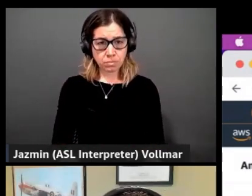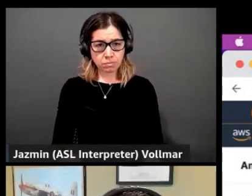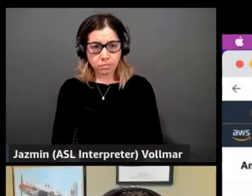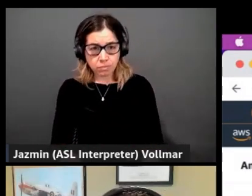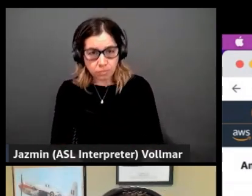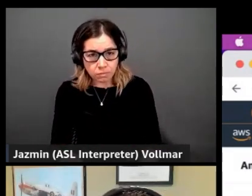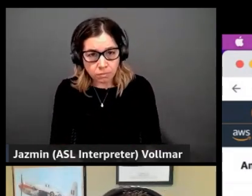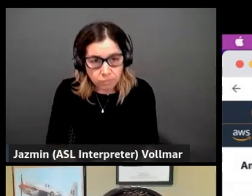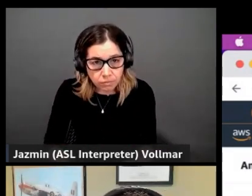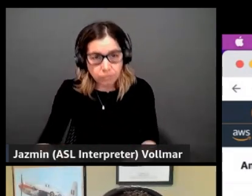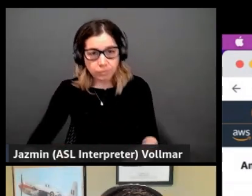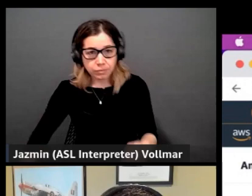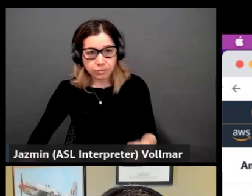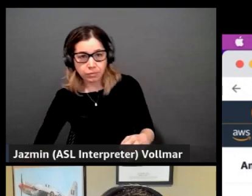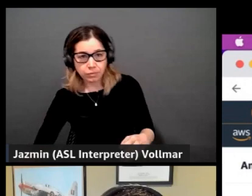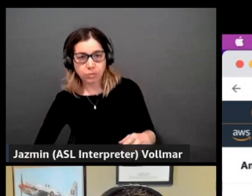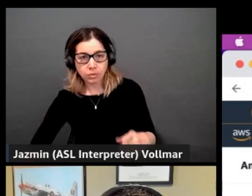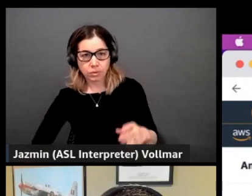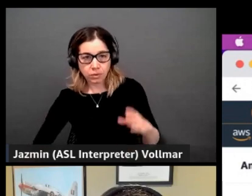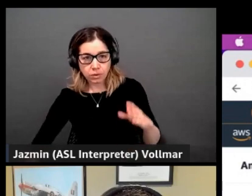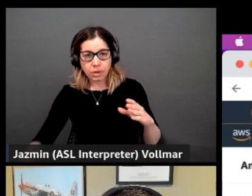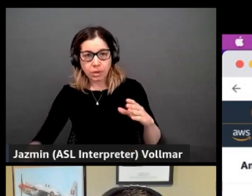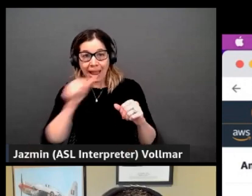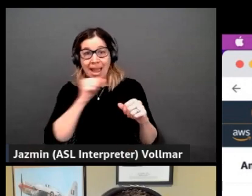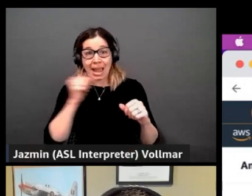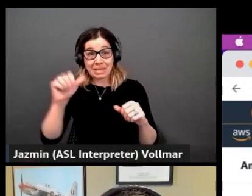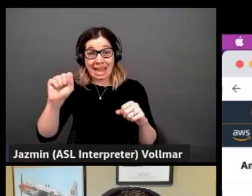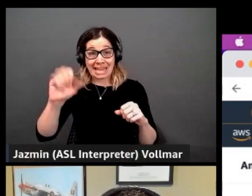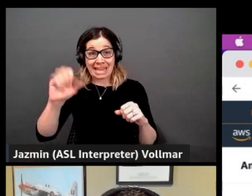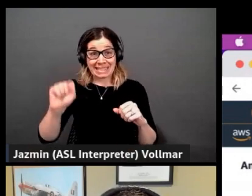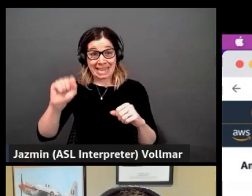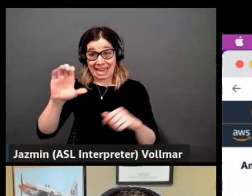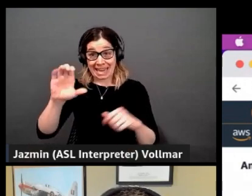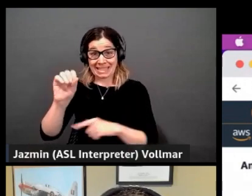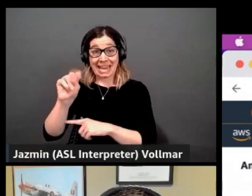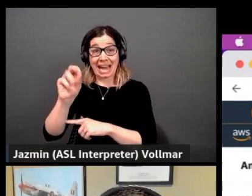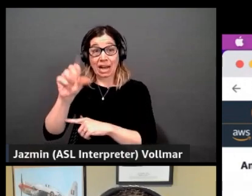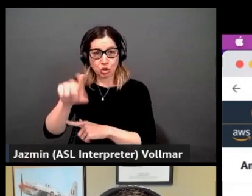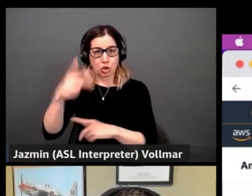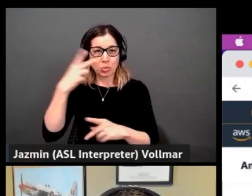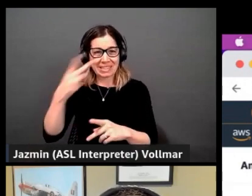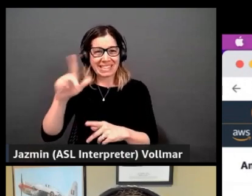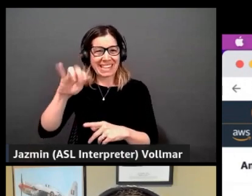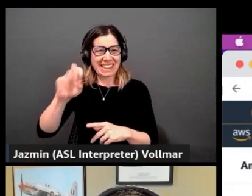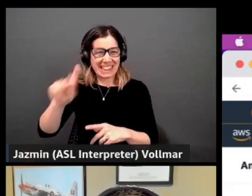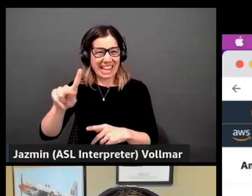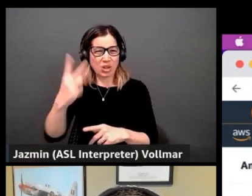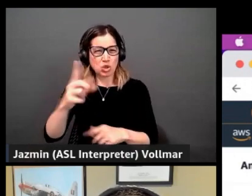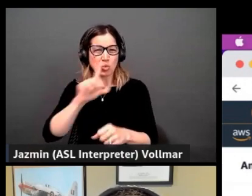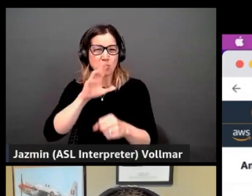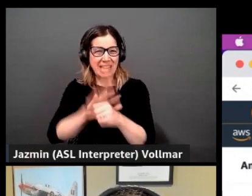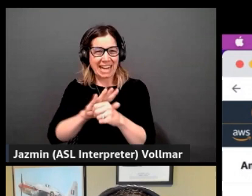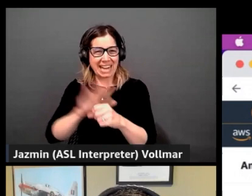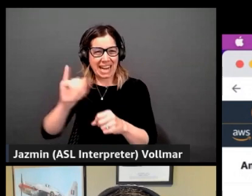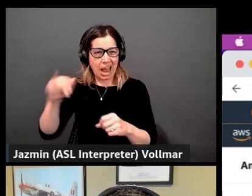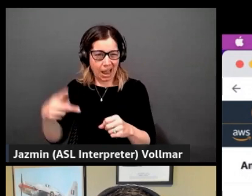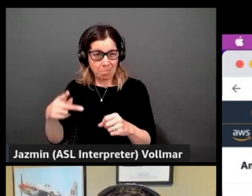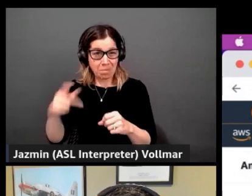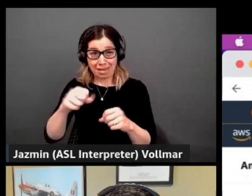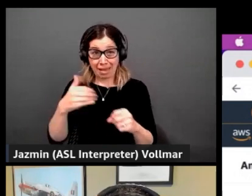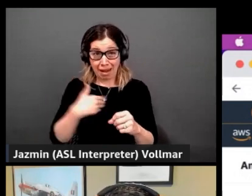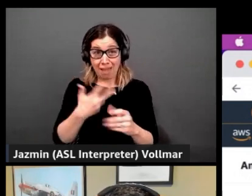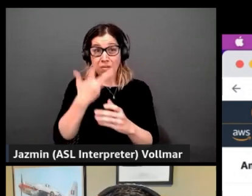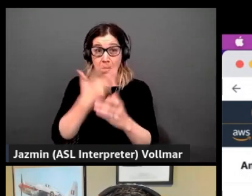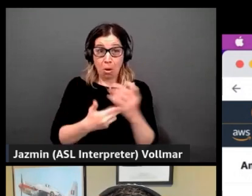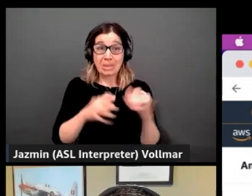console, you'll see a link on the left to dedicated IPs. And in that, you've got, now you can have both standard